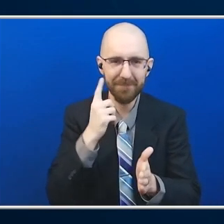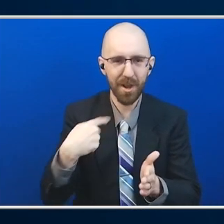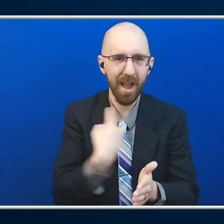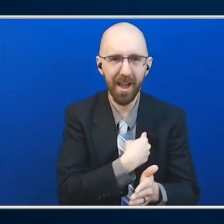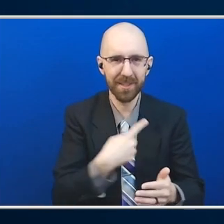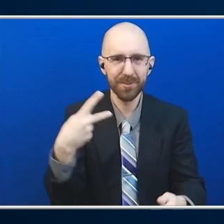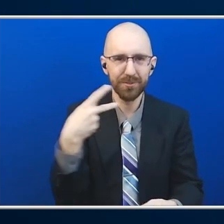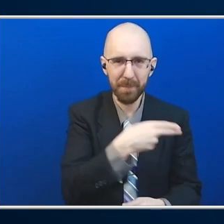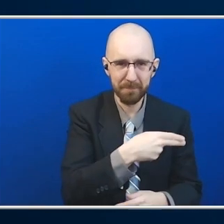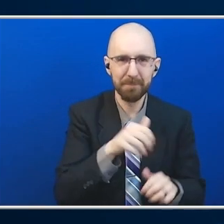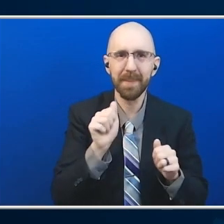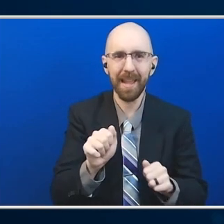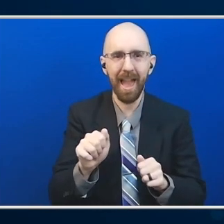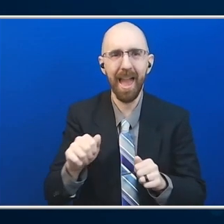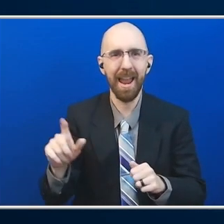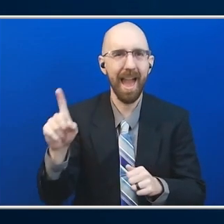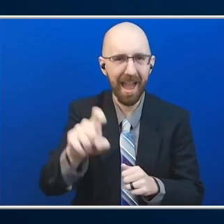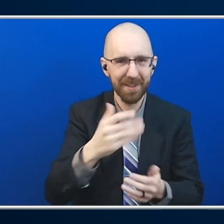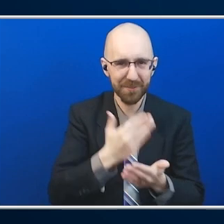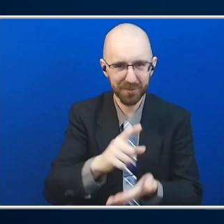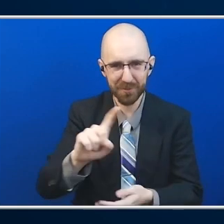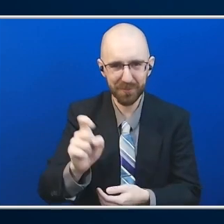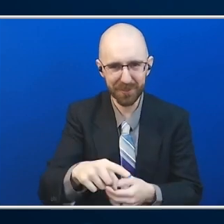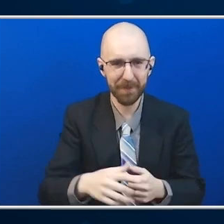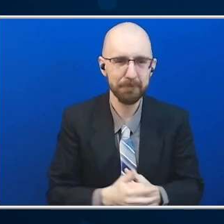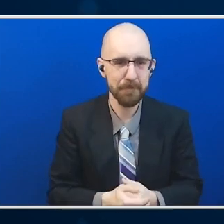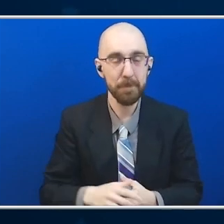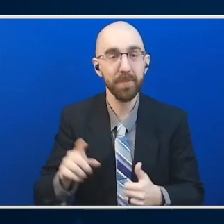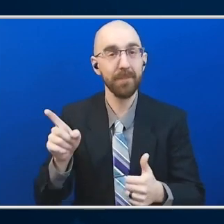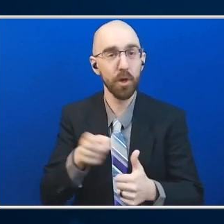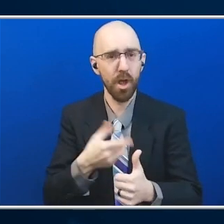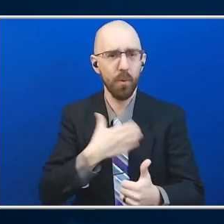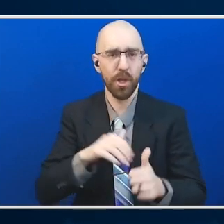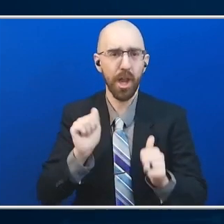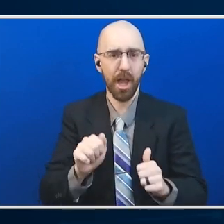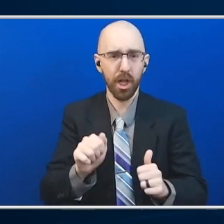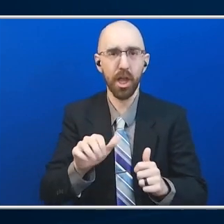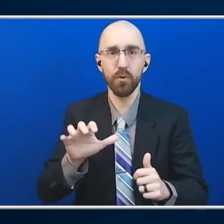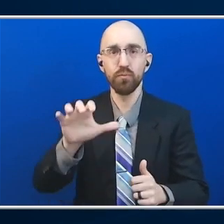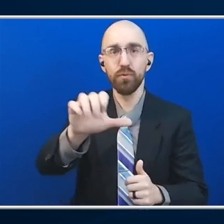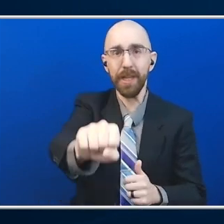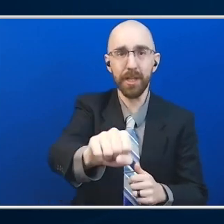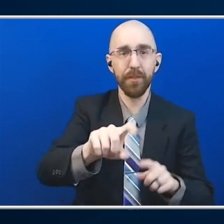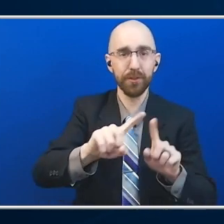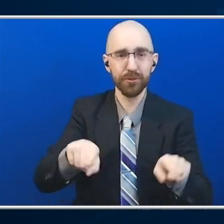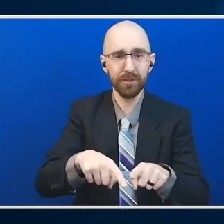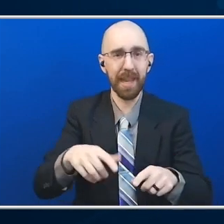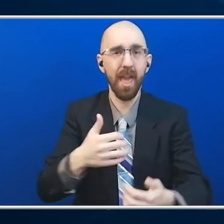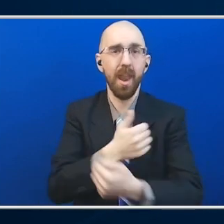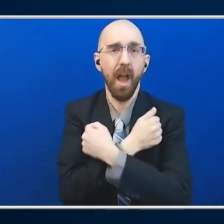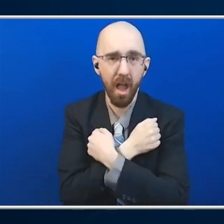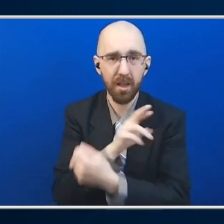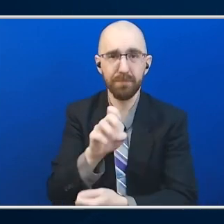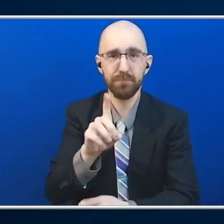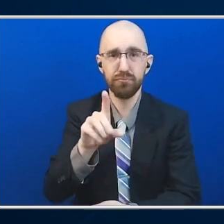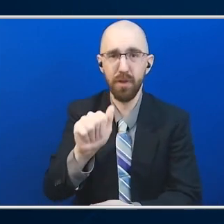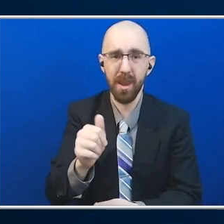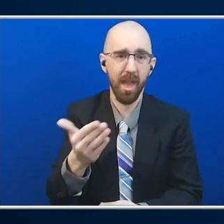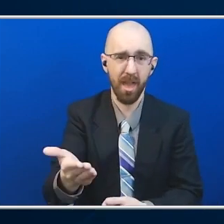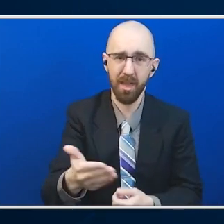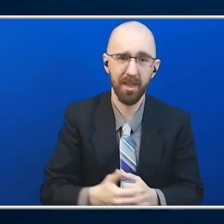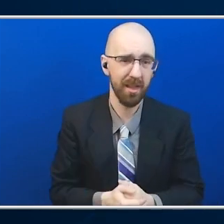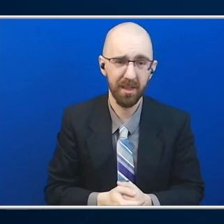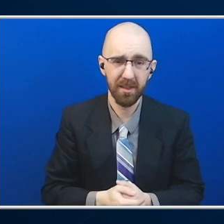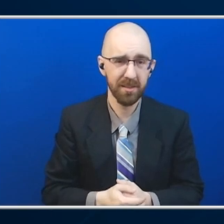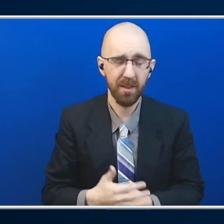ask some really good questions. Well, first, I wish I could reach through the screen and give Brenda a hug. Because, I know, right? Oh my